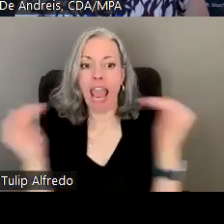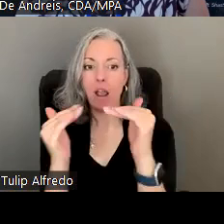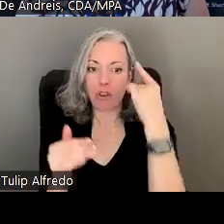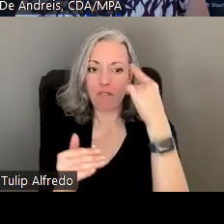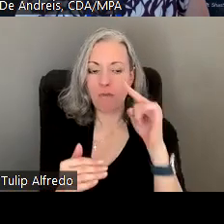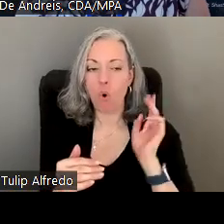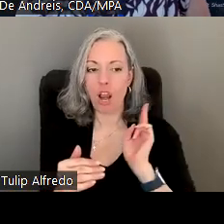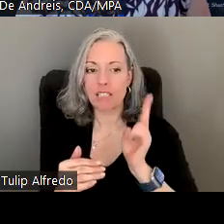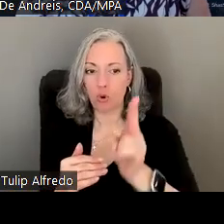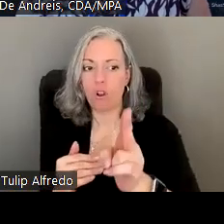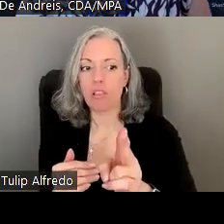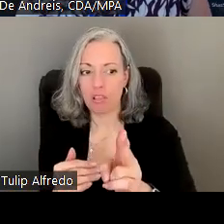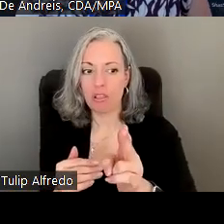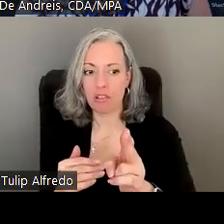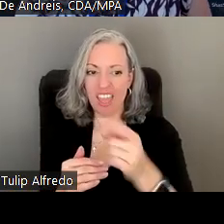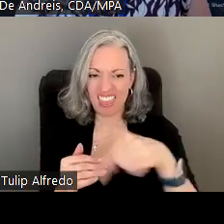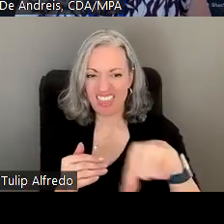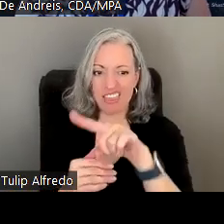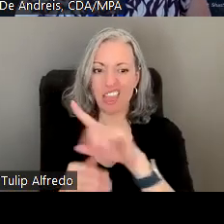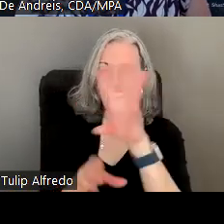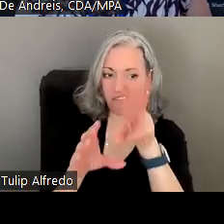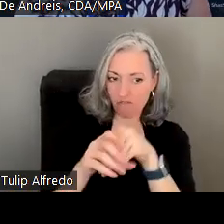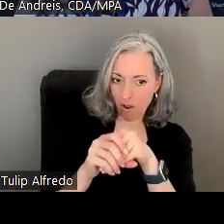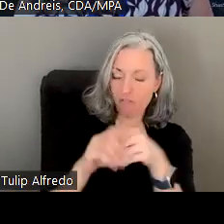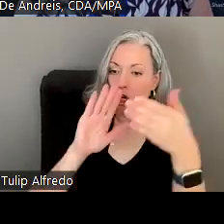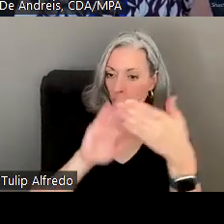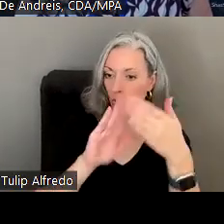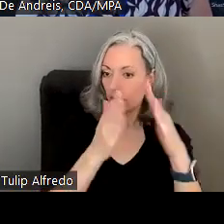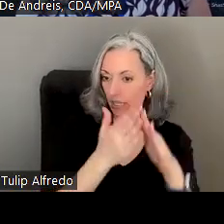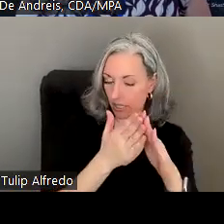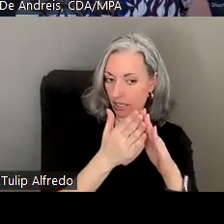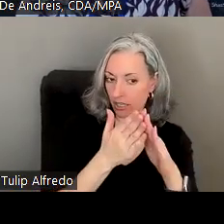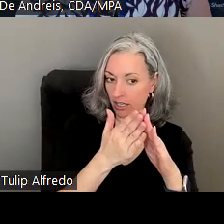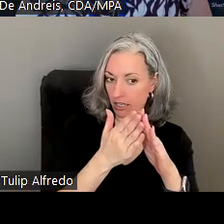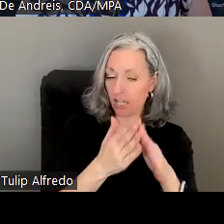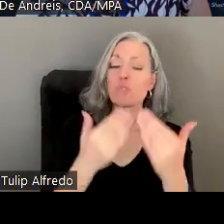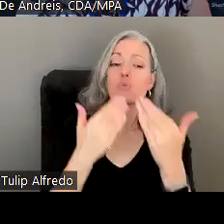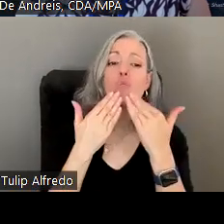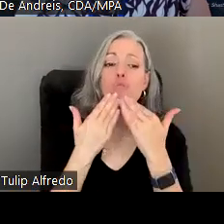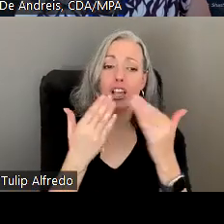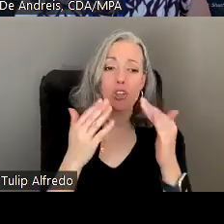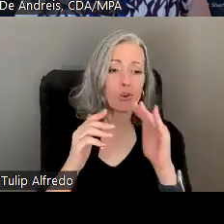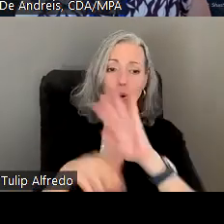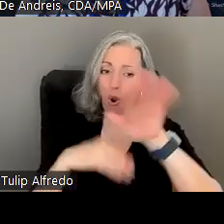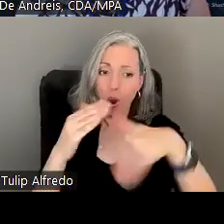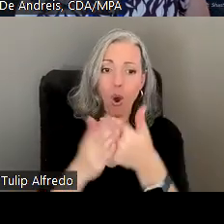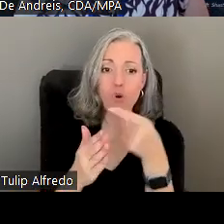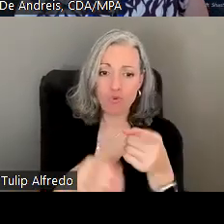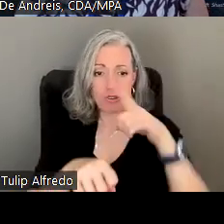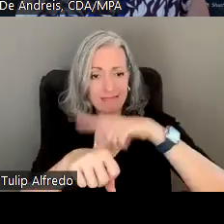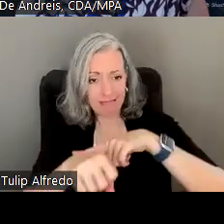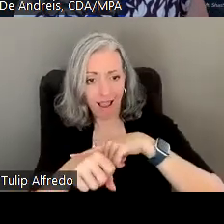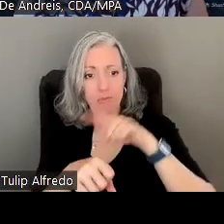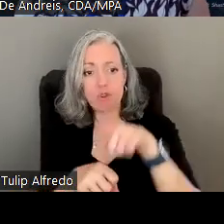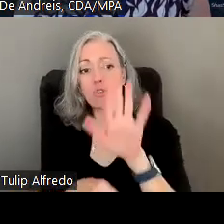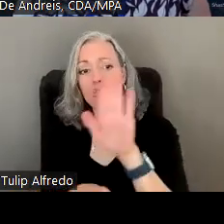historically marginalized and underrepresented communities. So we thank you for sharing your time and talent and lived experience to